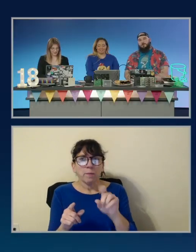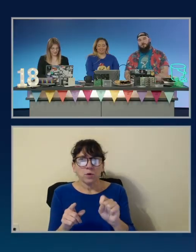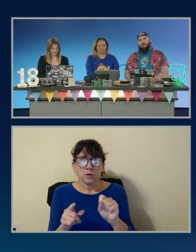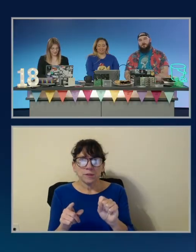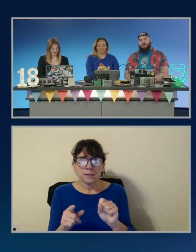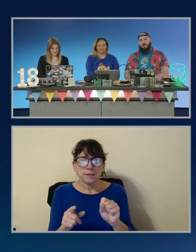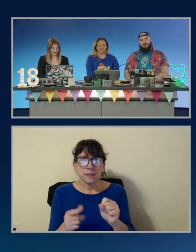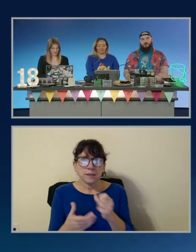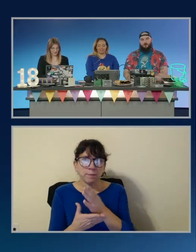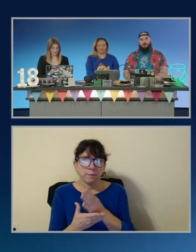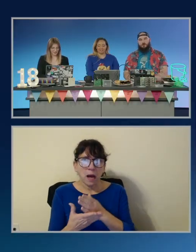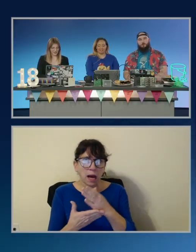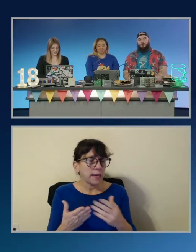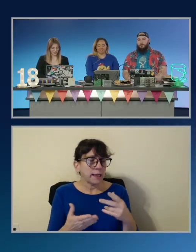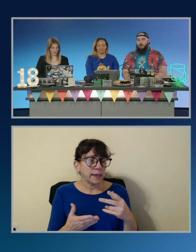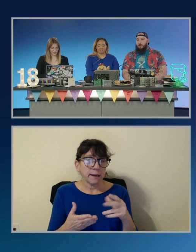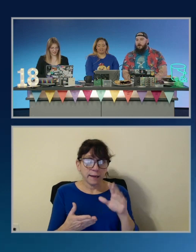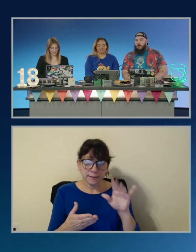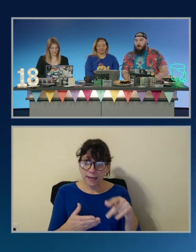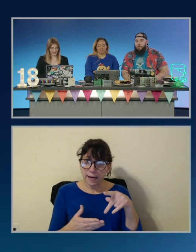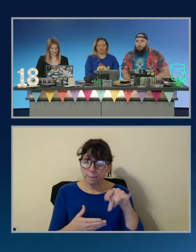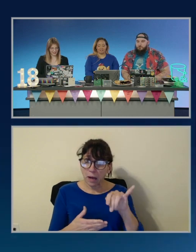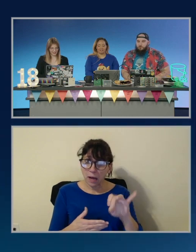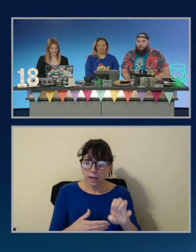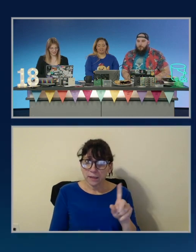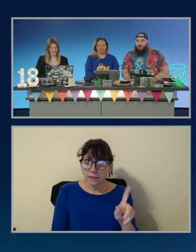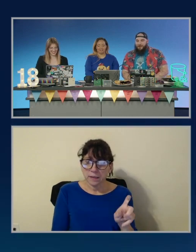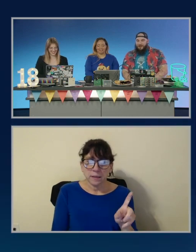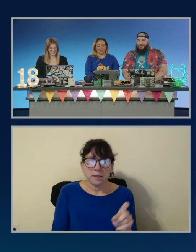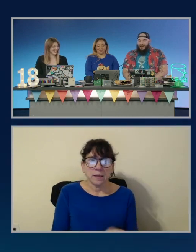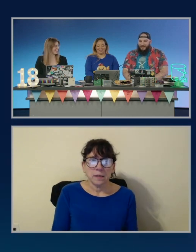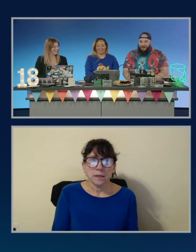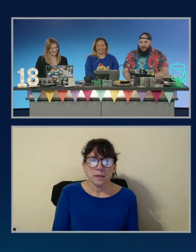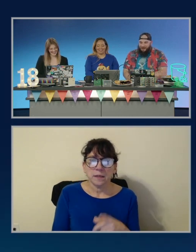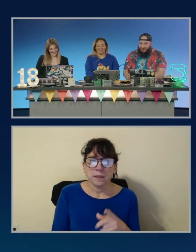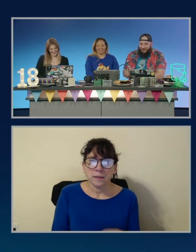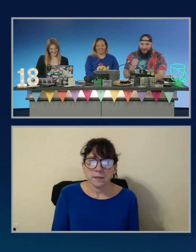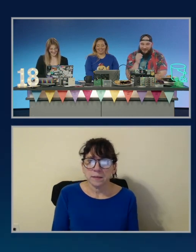sandwich? Is cereal soup? Oh, it's getting very existential.